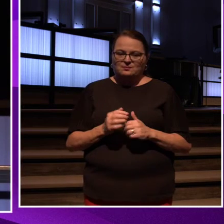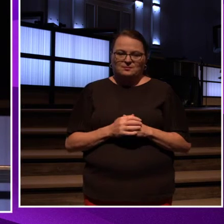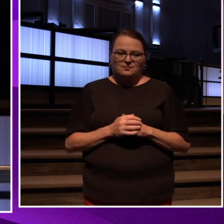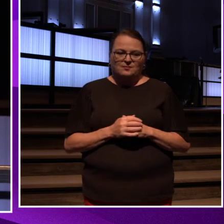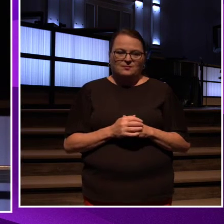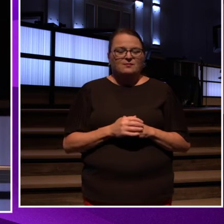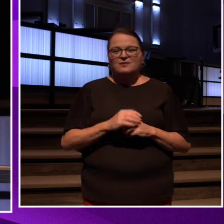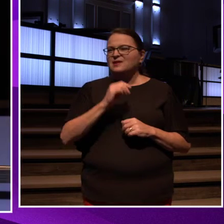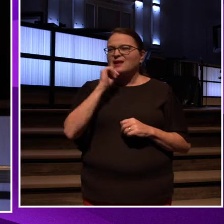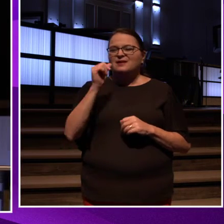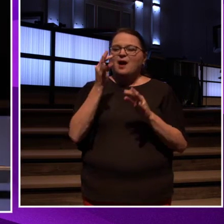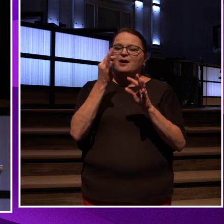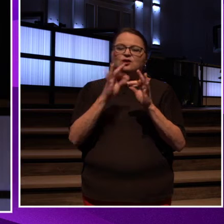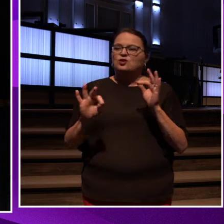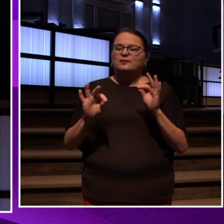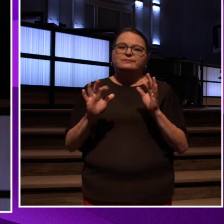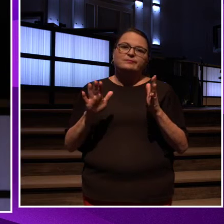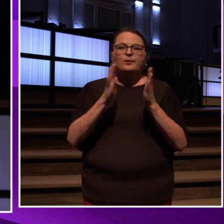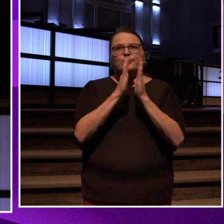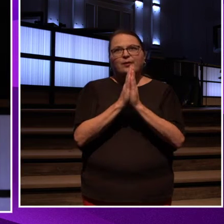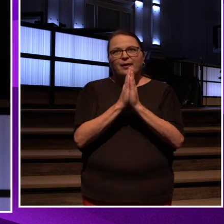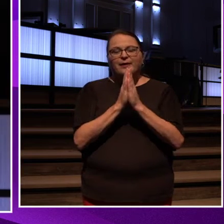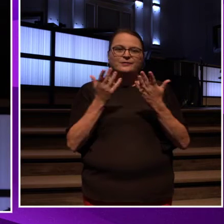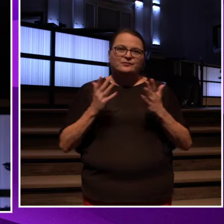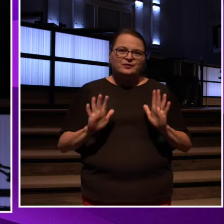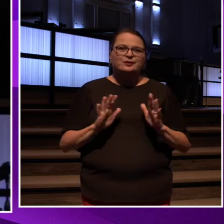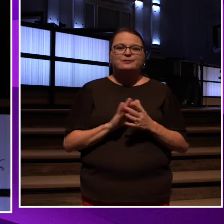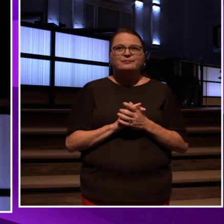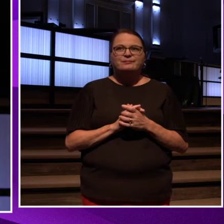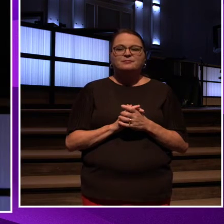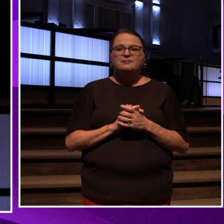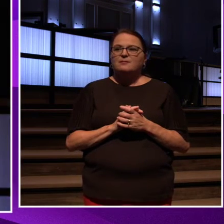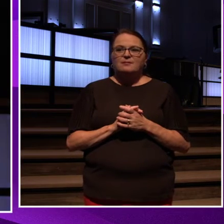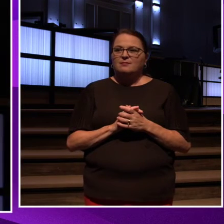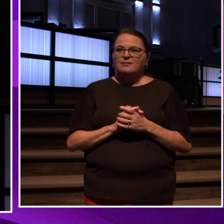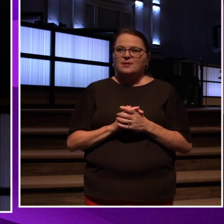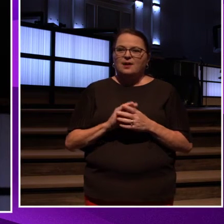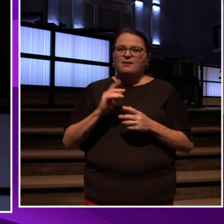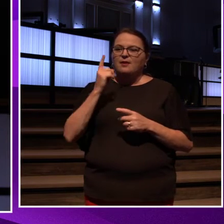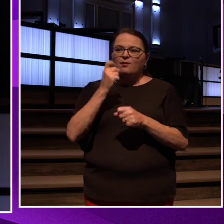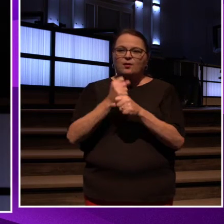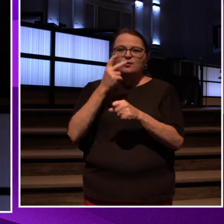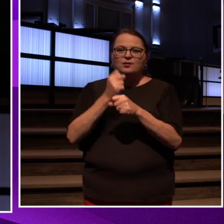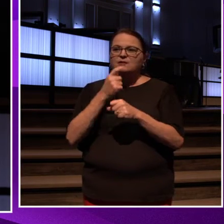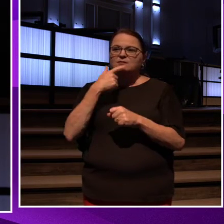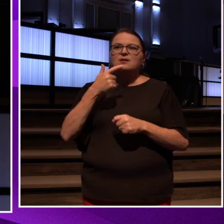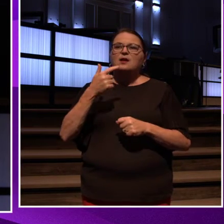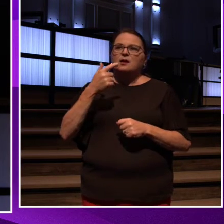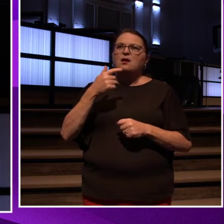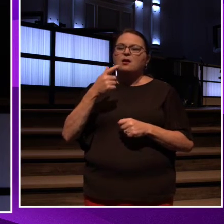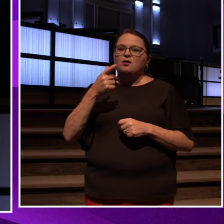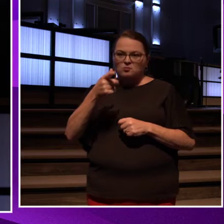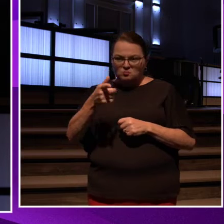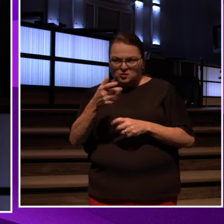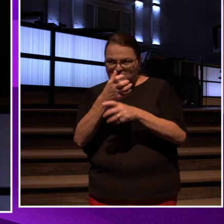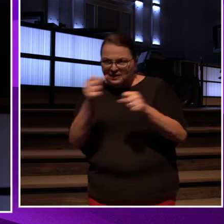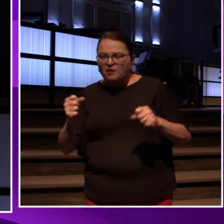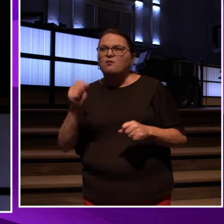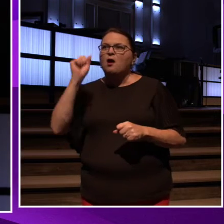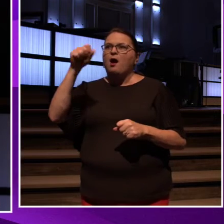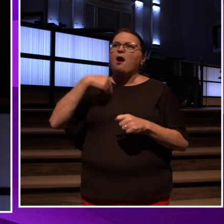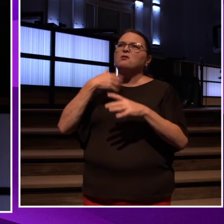It's not just saying some little prayer. And then years later, somebody asks you, "You're saved." You said, "Yeah, I said that prayer." Well,